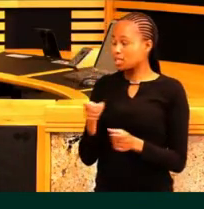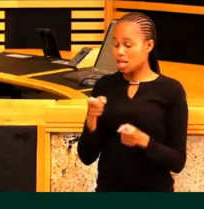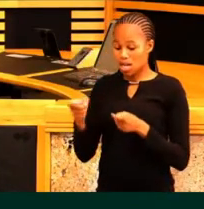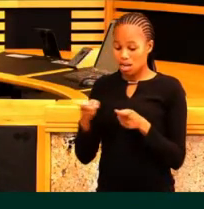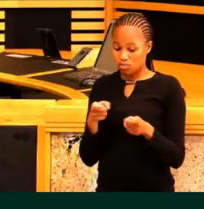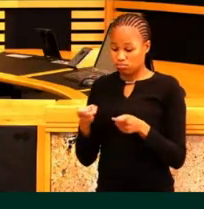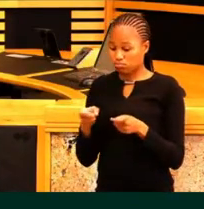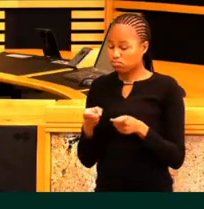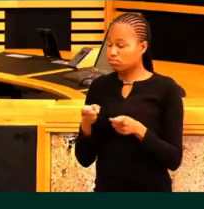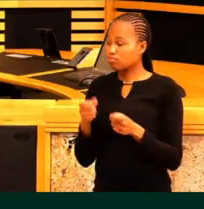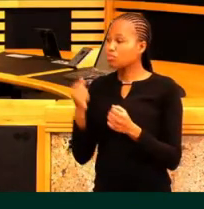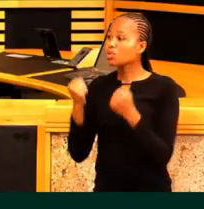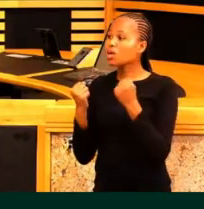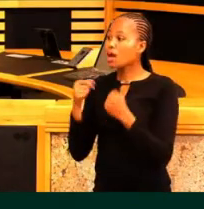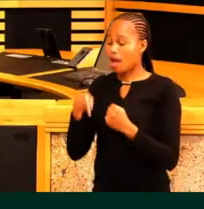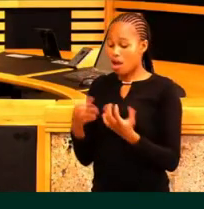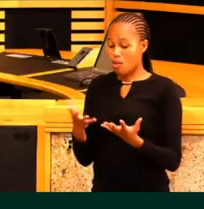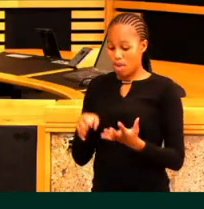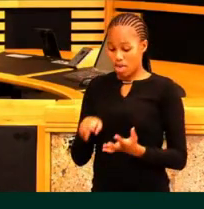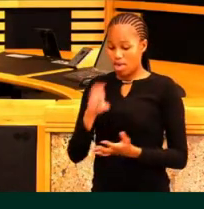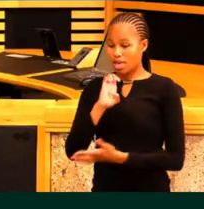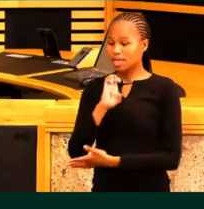manufactured in Eastern Cape